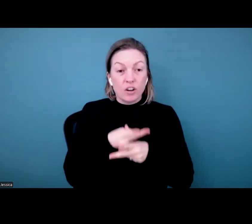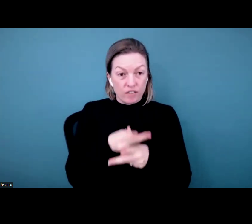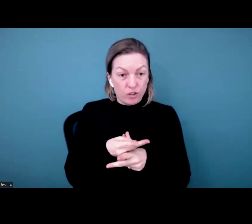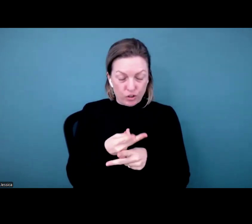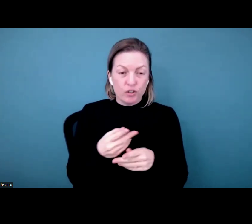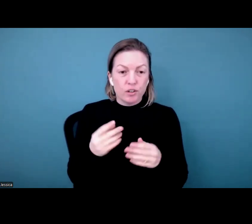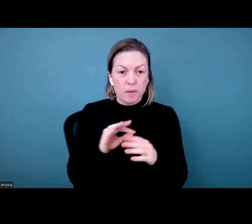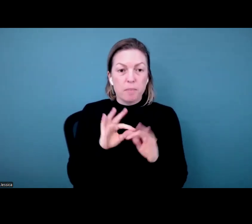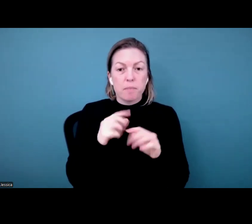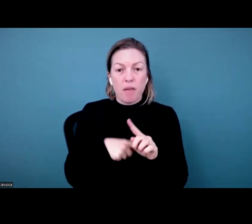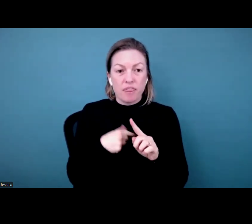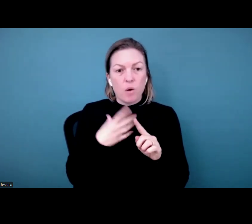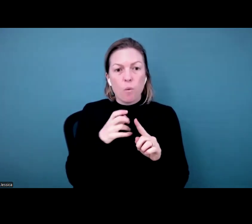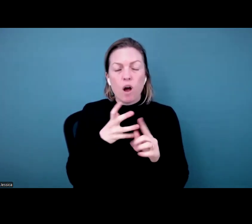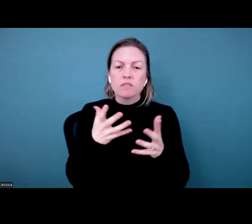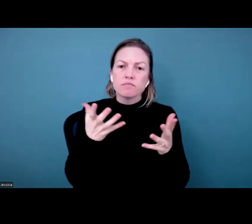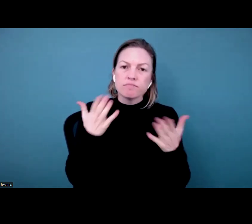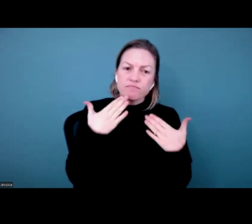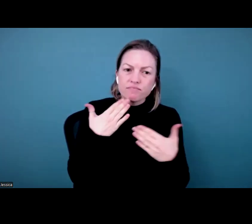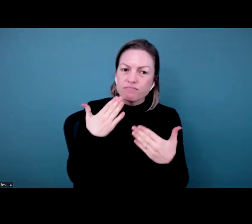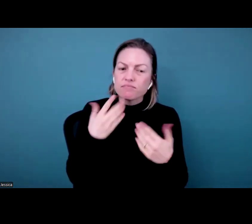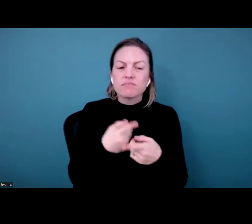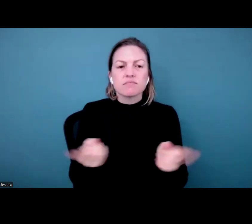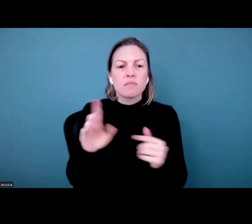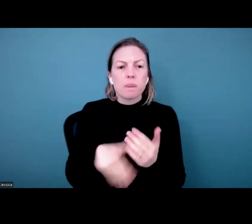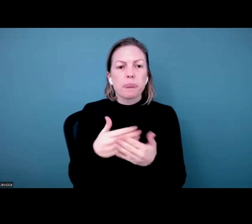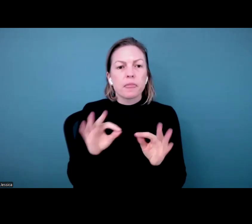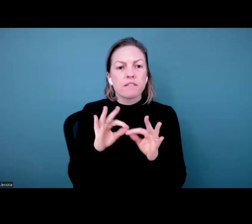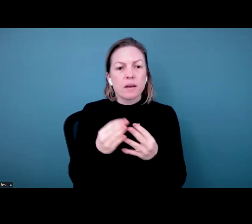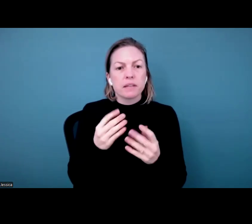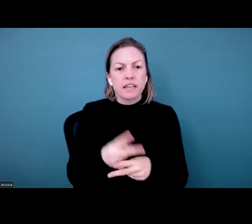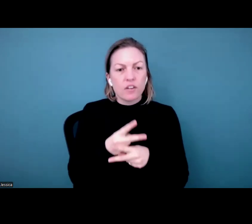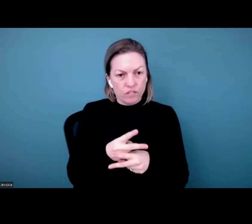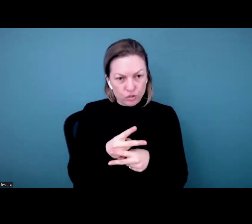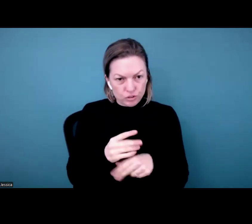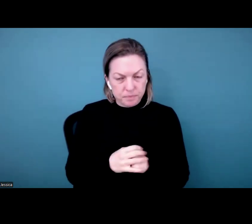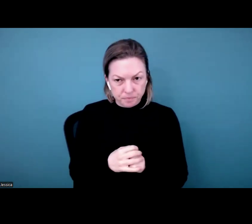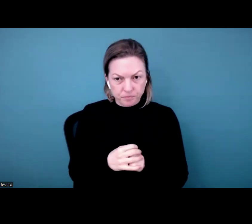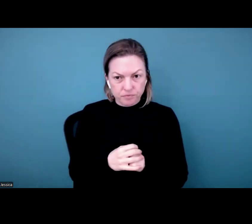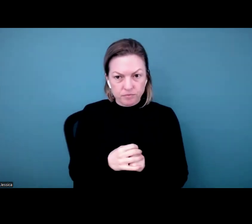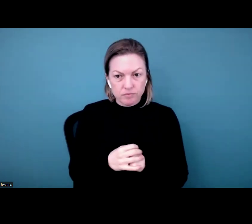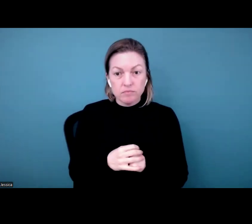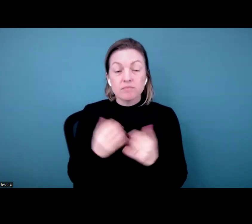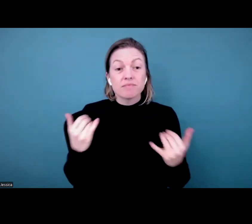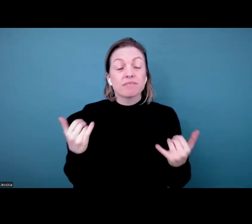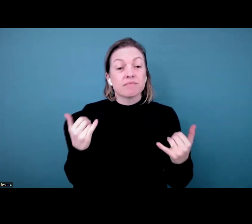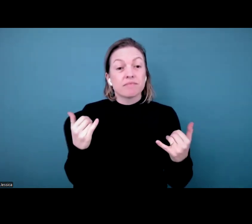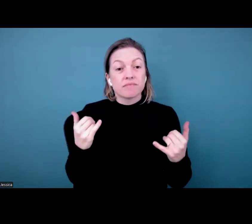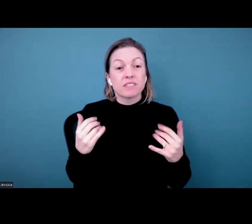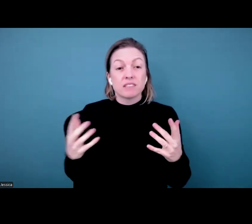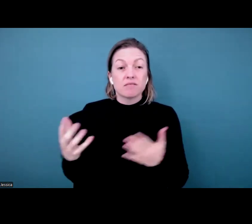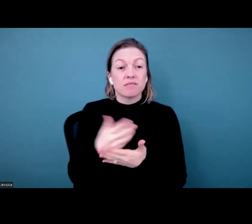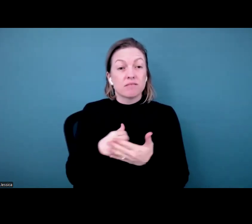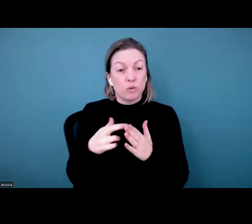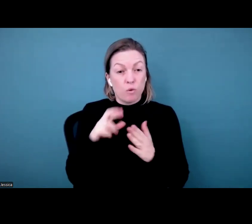honor all of the family caregivers. According to a recent report, more than 7 million adults in